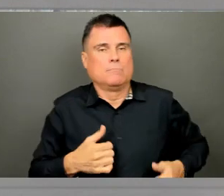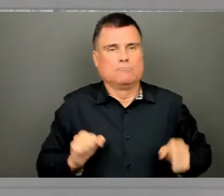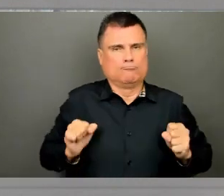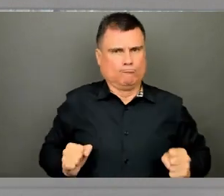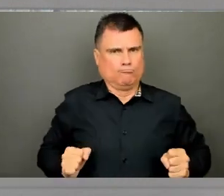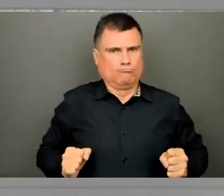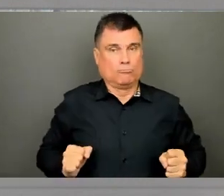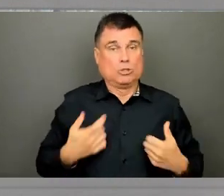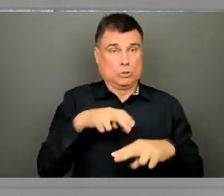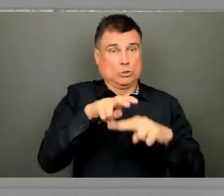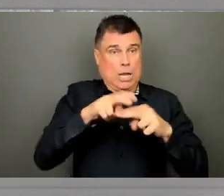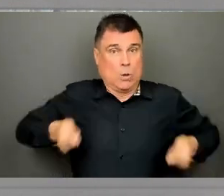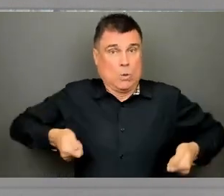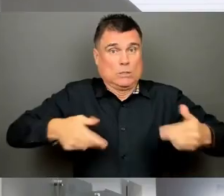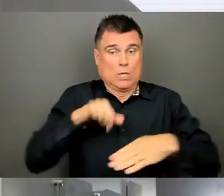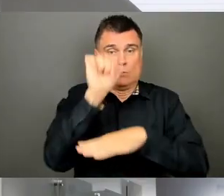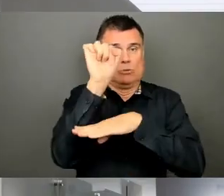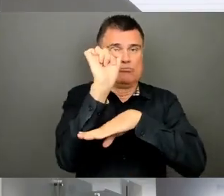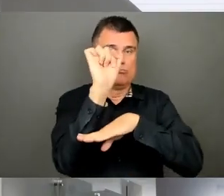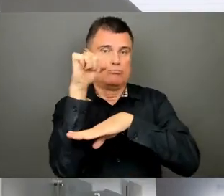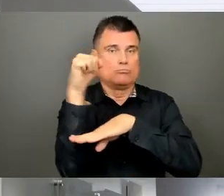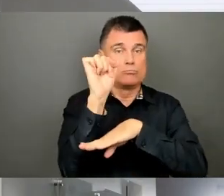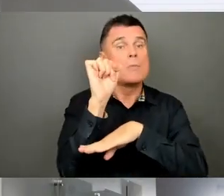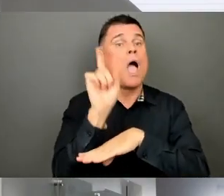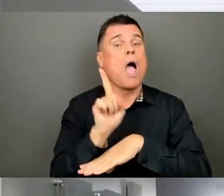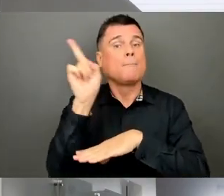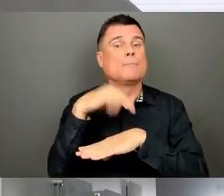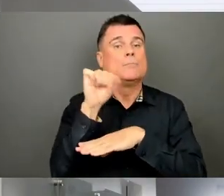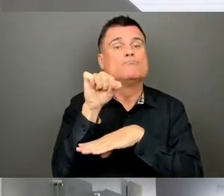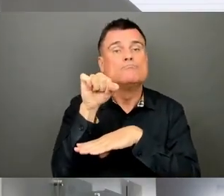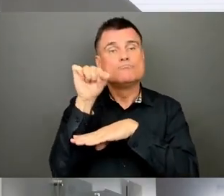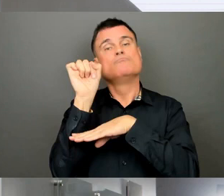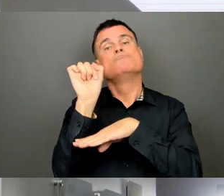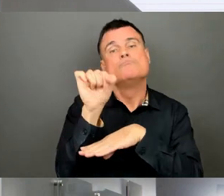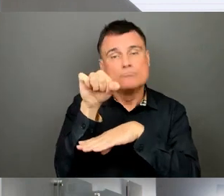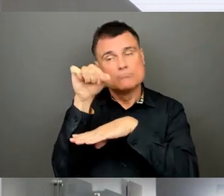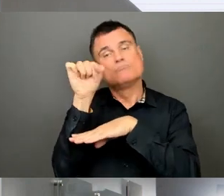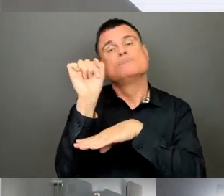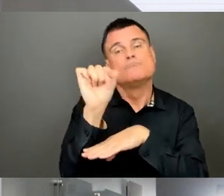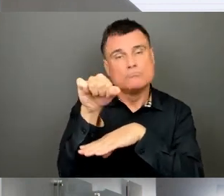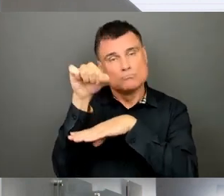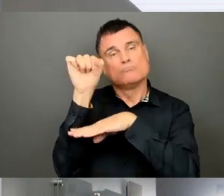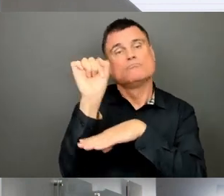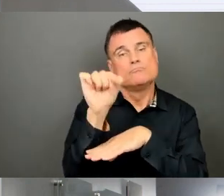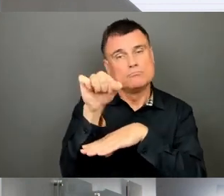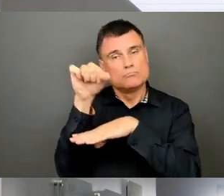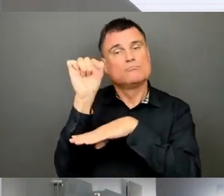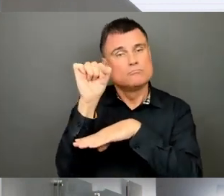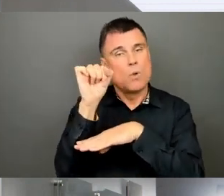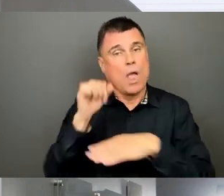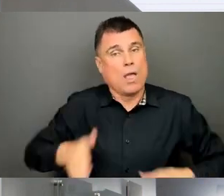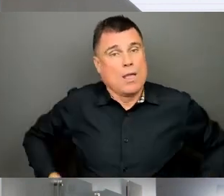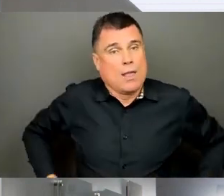my core that just allows me to groove. So up groove is just finding a way for your head to go back, maybe finding